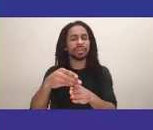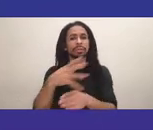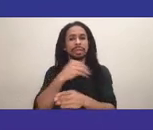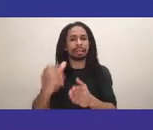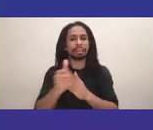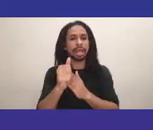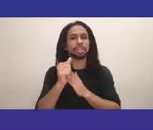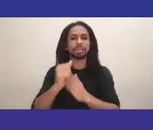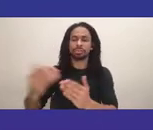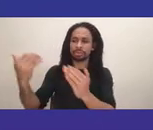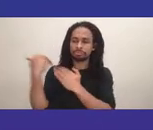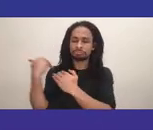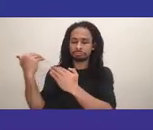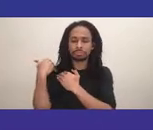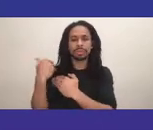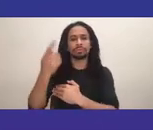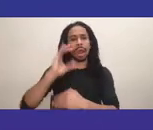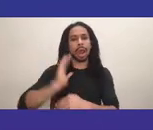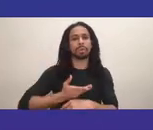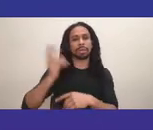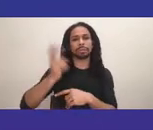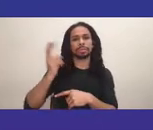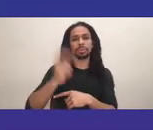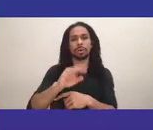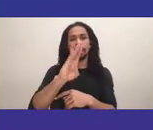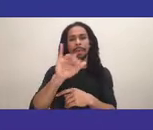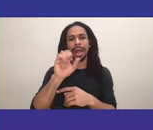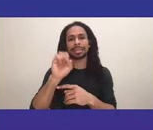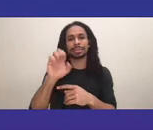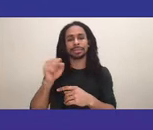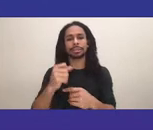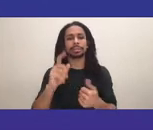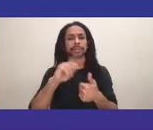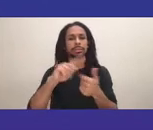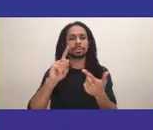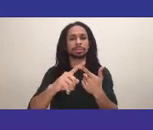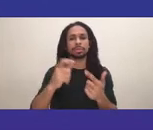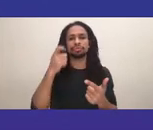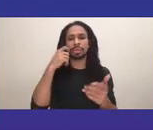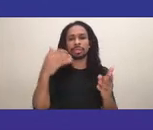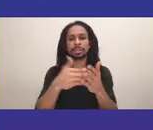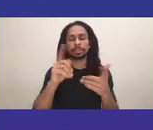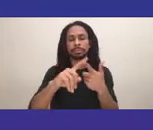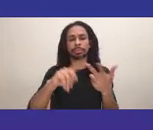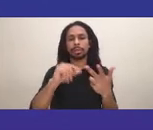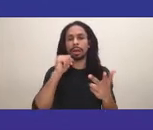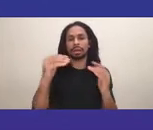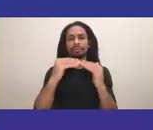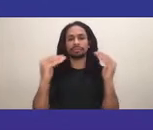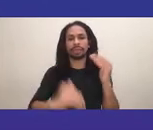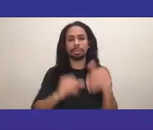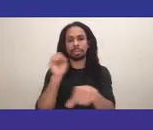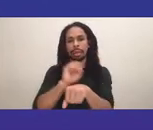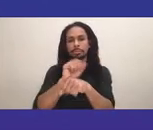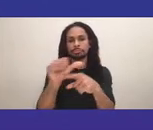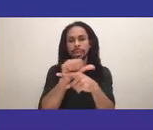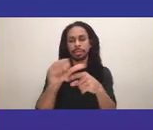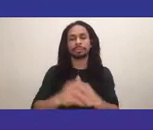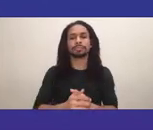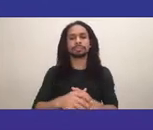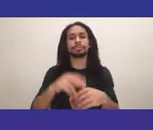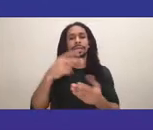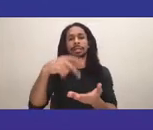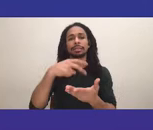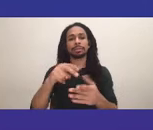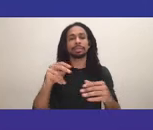account for our historical biases, our racism, and unfair labor practices. Dance facilities such as New York Live